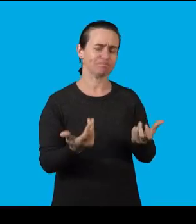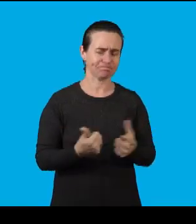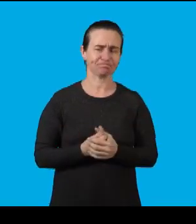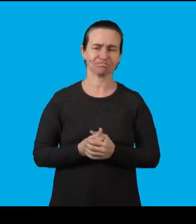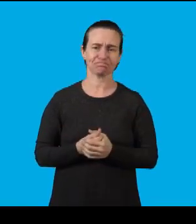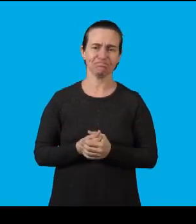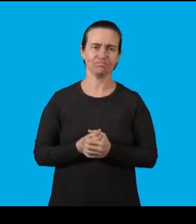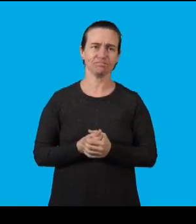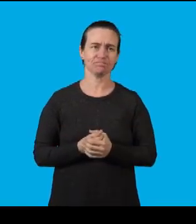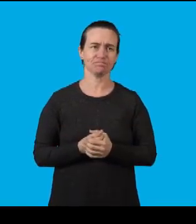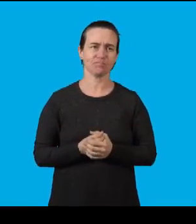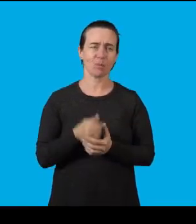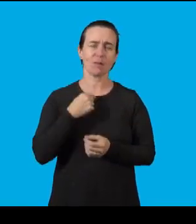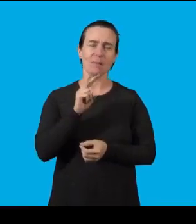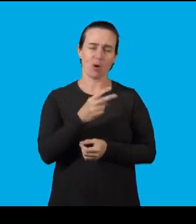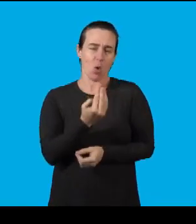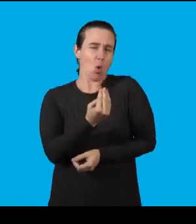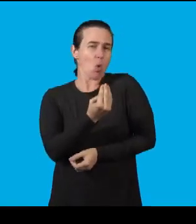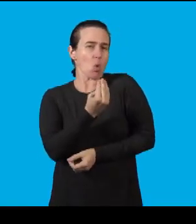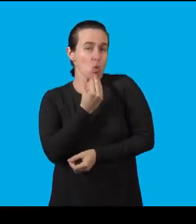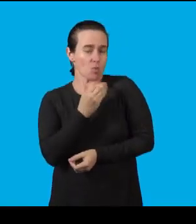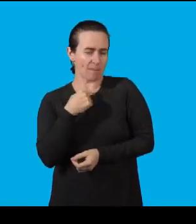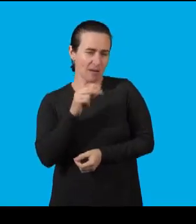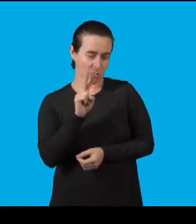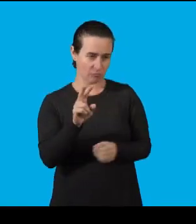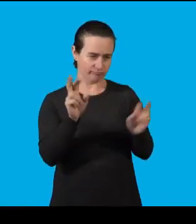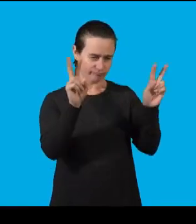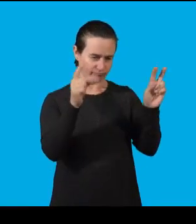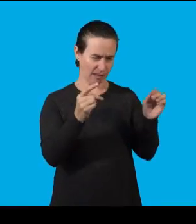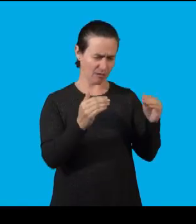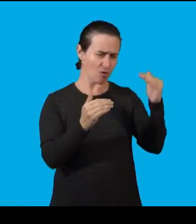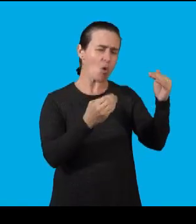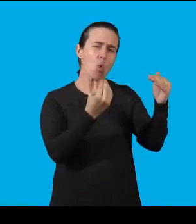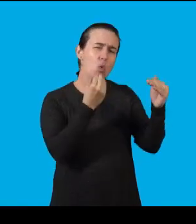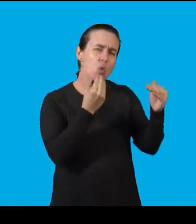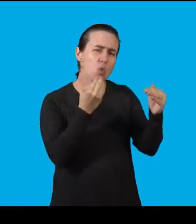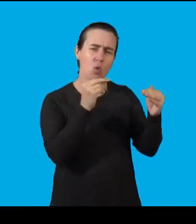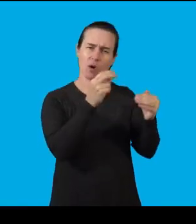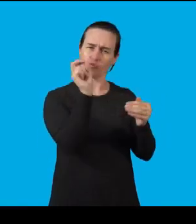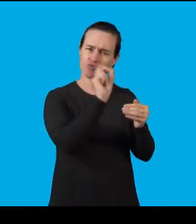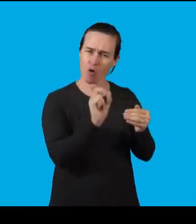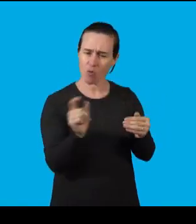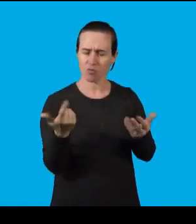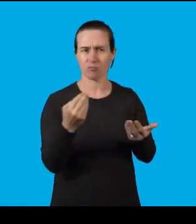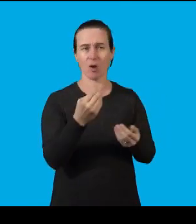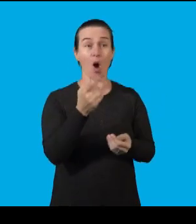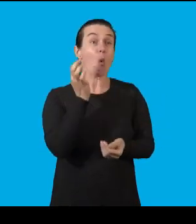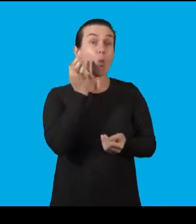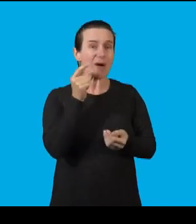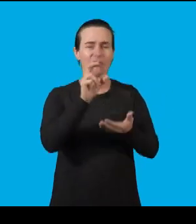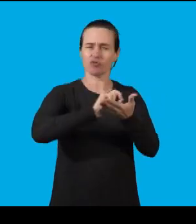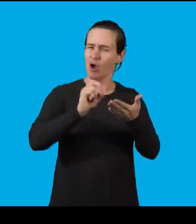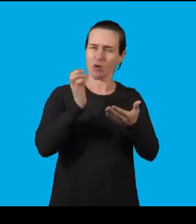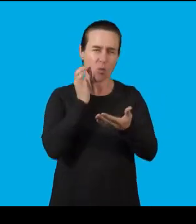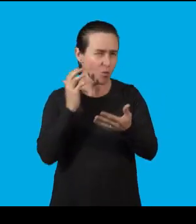interpreting the sources. As I said to you, you look at the caption. It will tell you who the author was, when